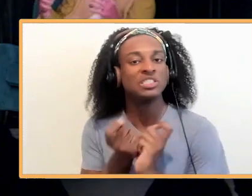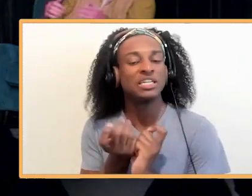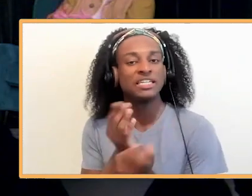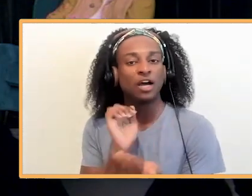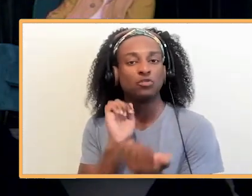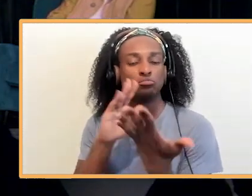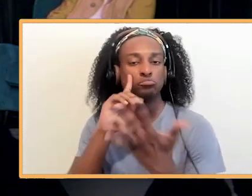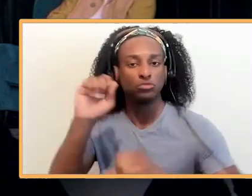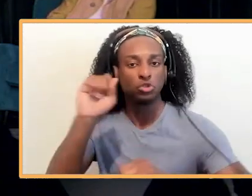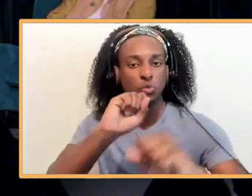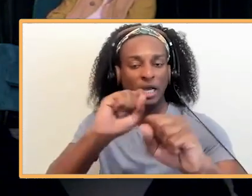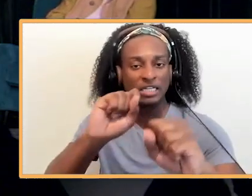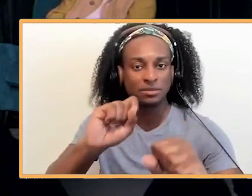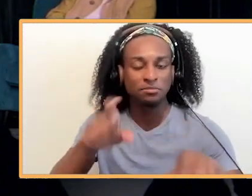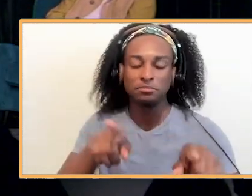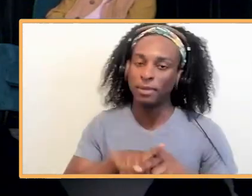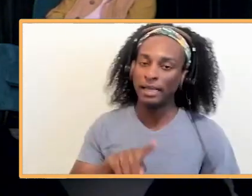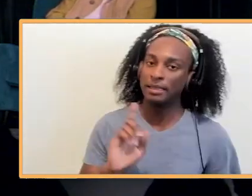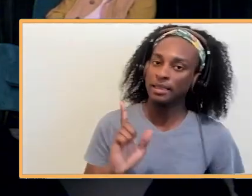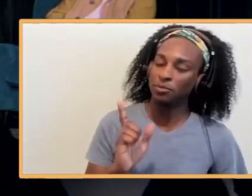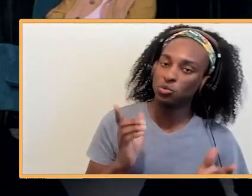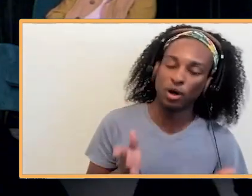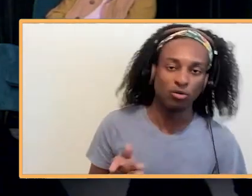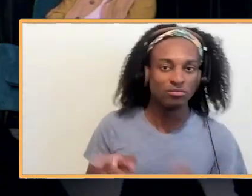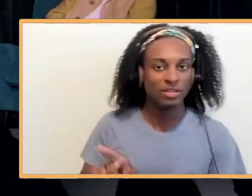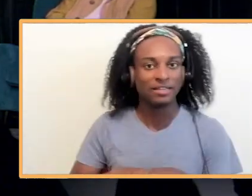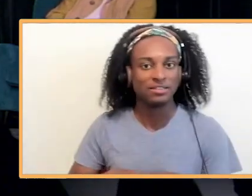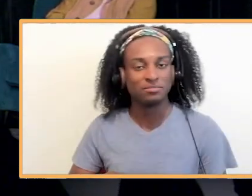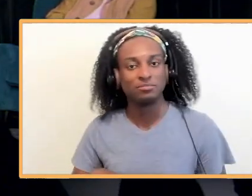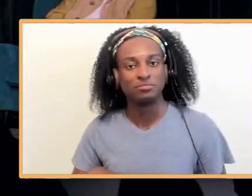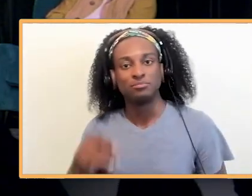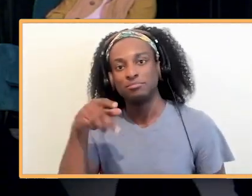on the left, right? I think there's a